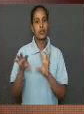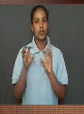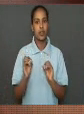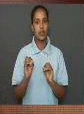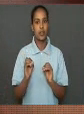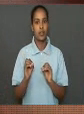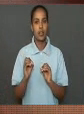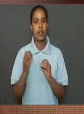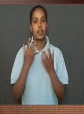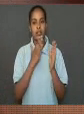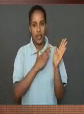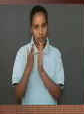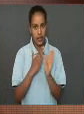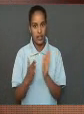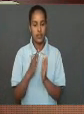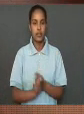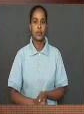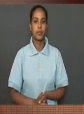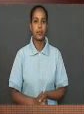Students, let's get ready.